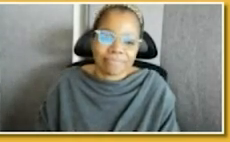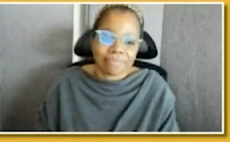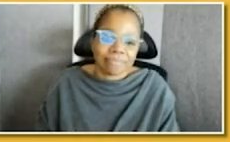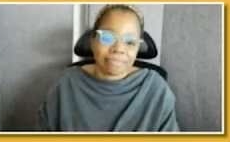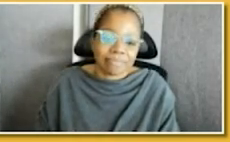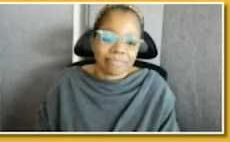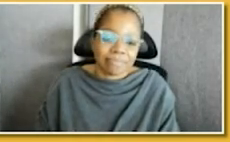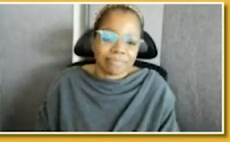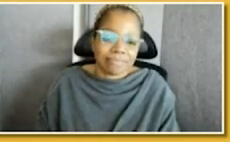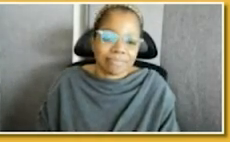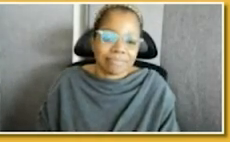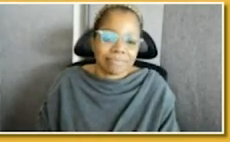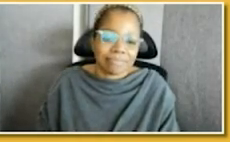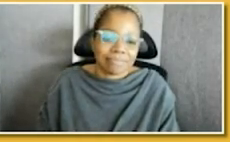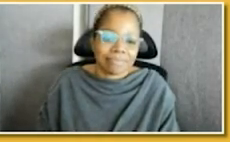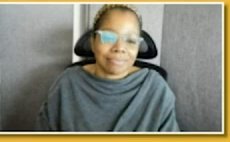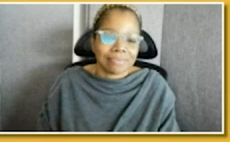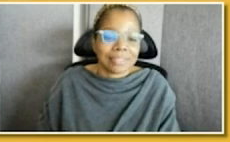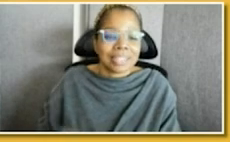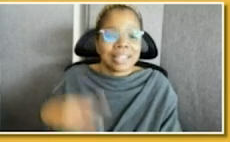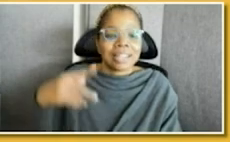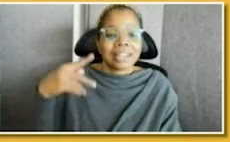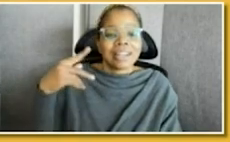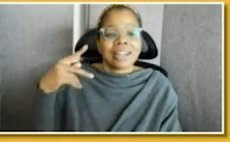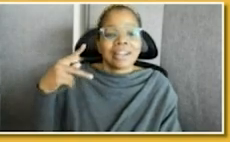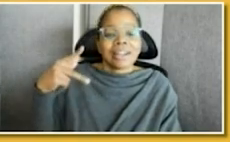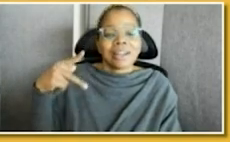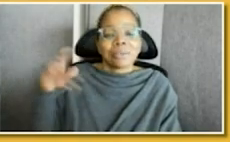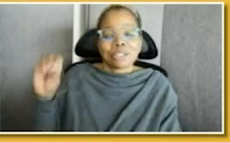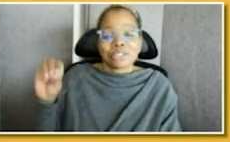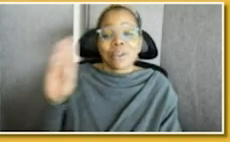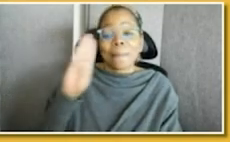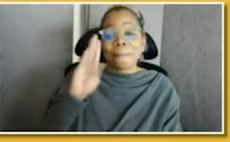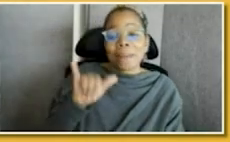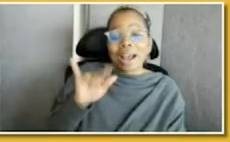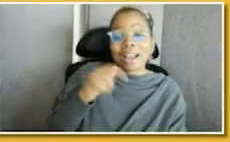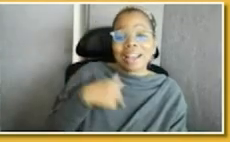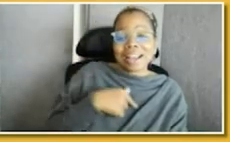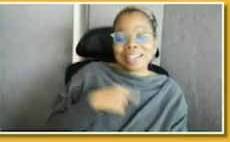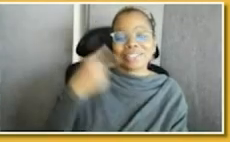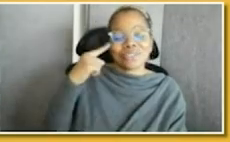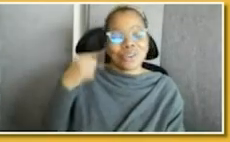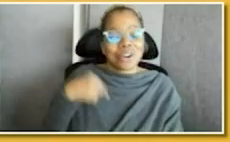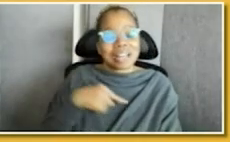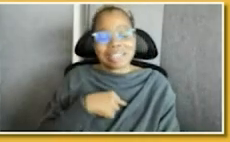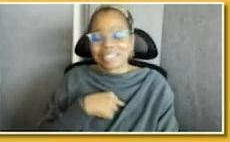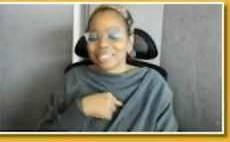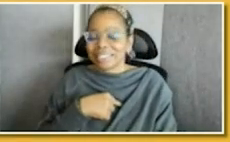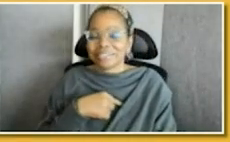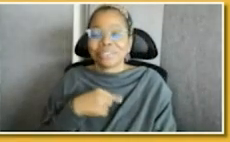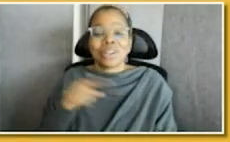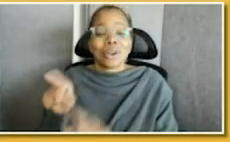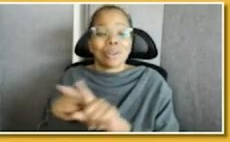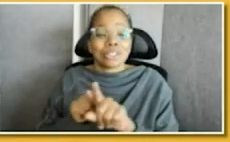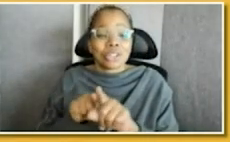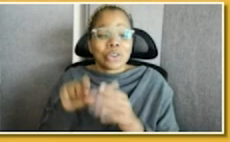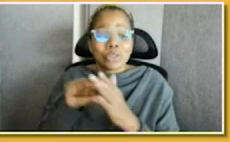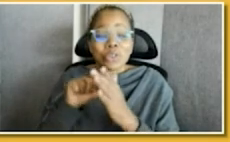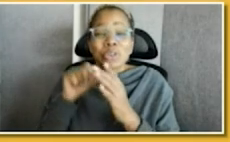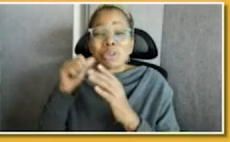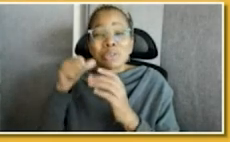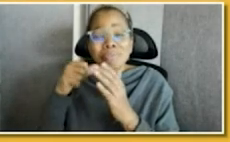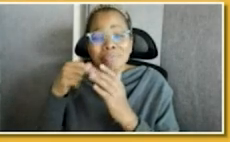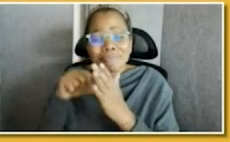Right. Postal Service, by us, for us. Again, I can't underscore enough. Also, remember to call your